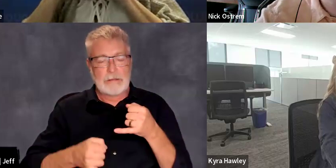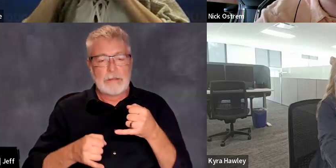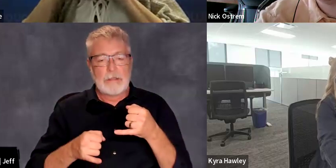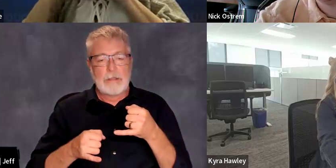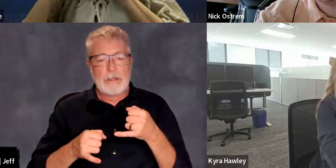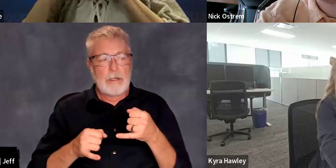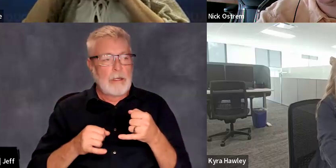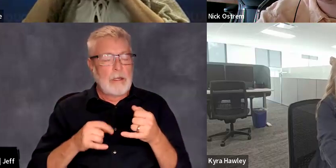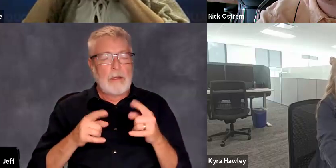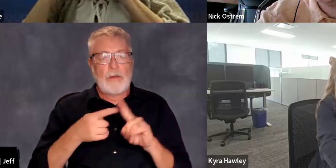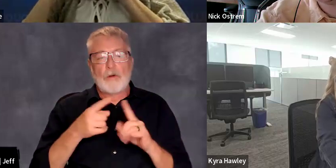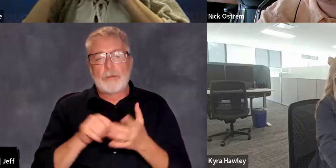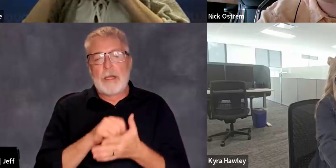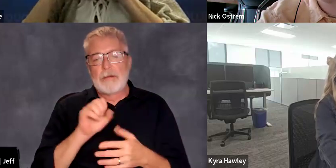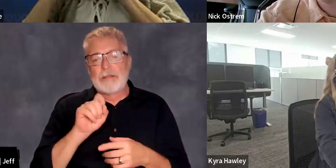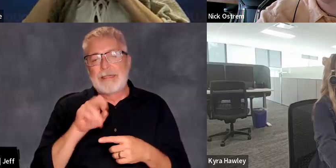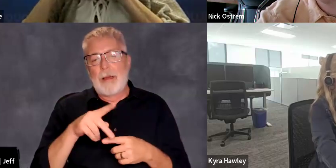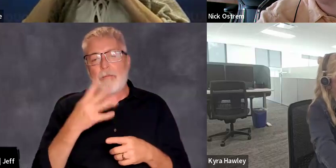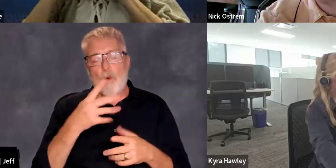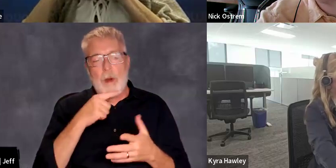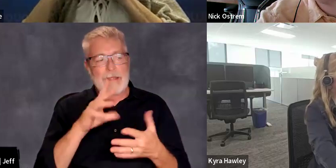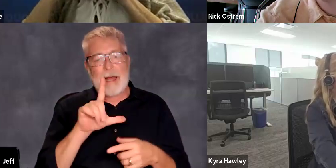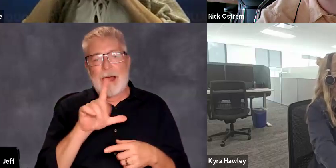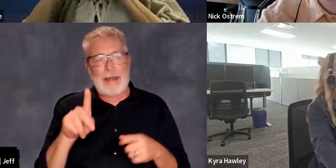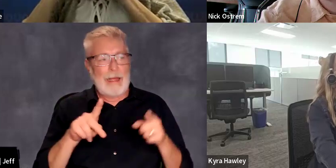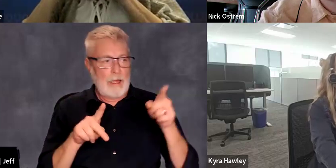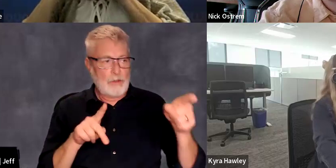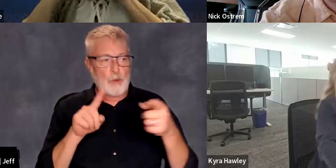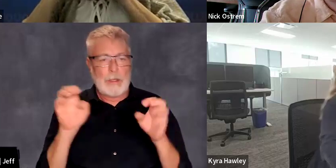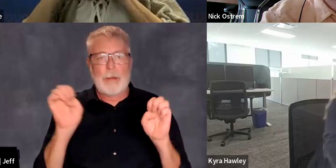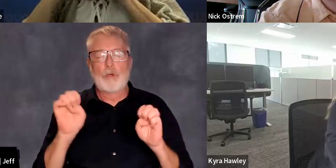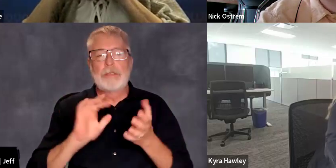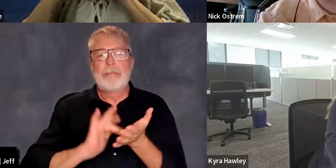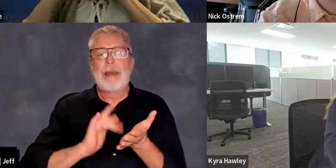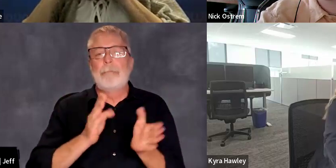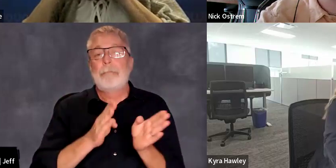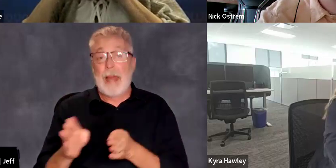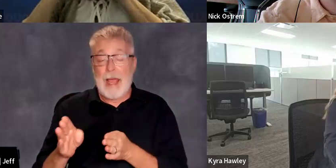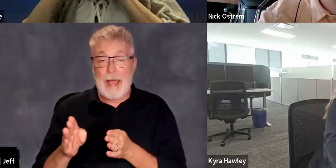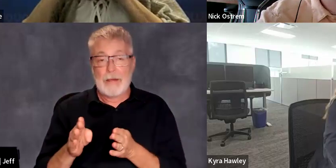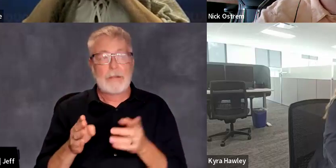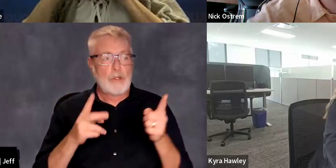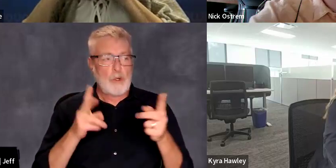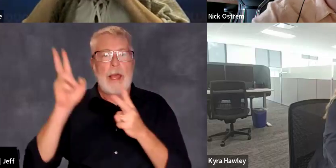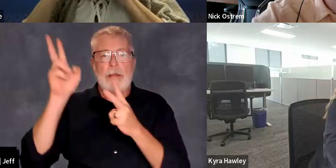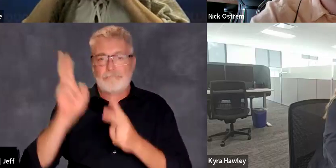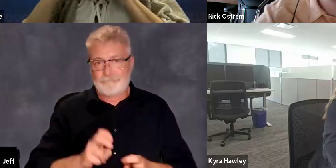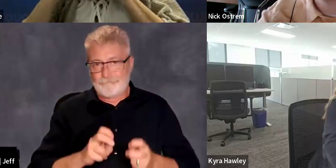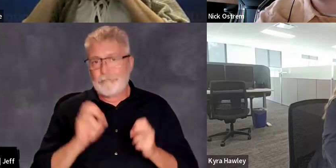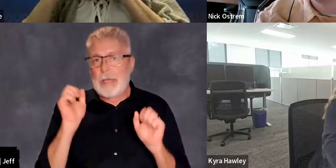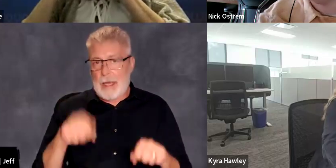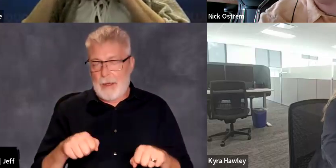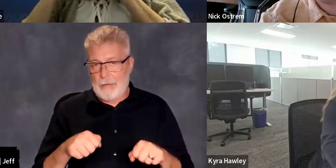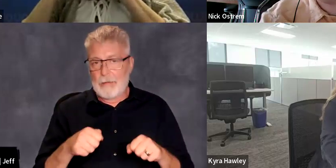The first page of step 4 actually has a link to the emergency medication plan. So you can download that with those